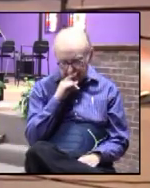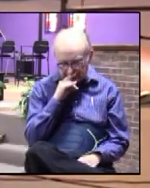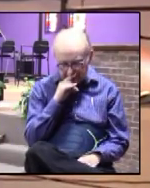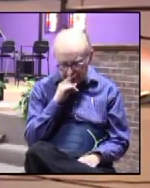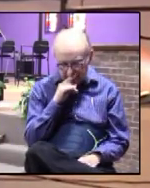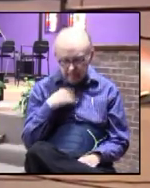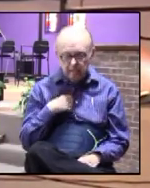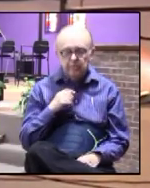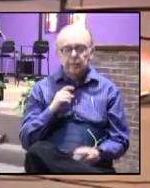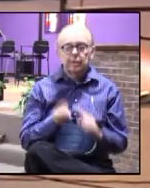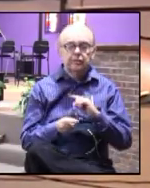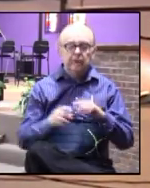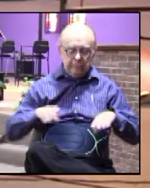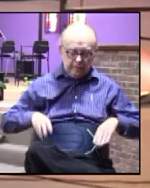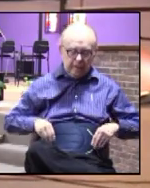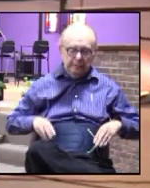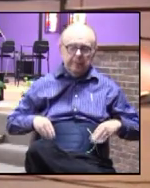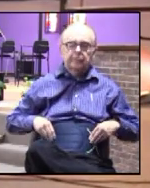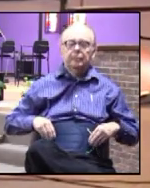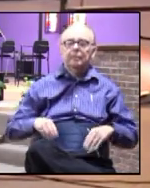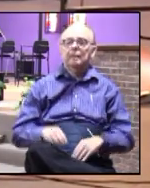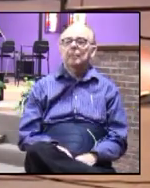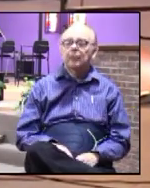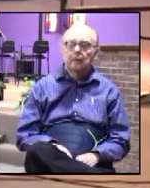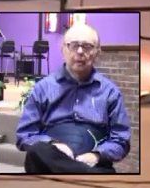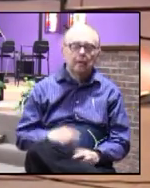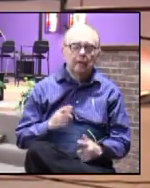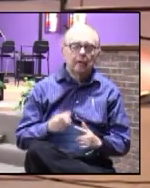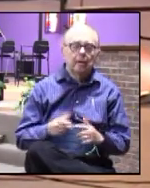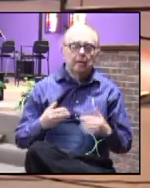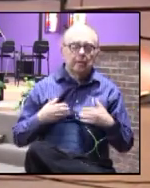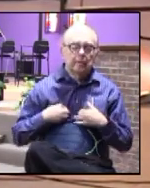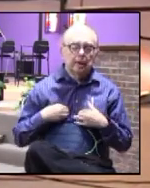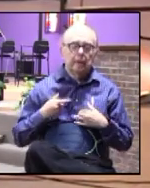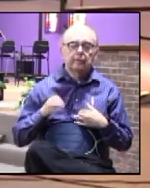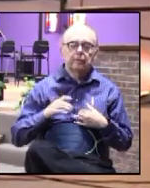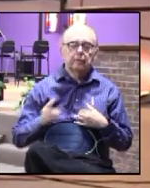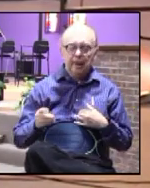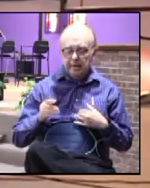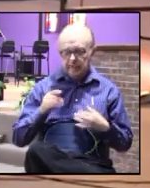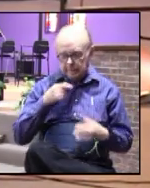done changing diapers. And then we have grandkids.